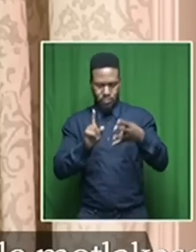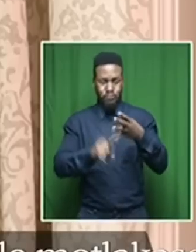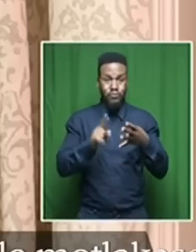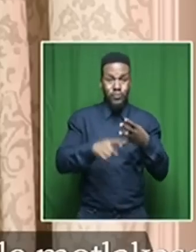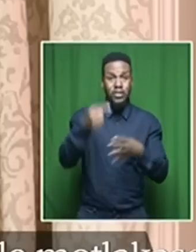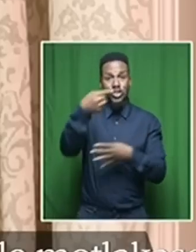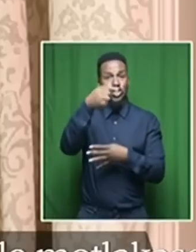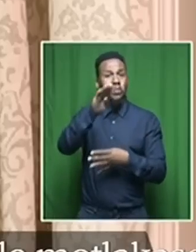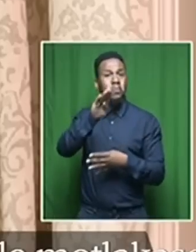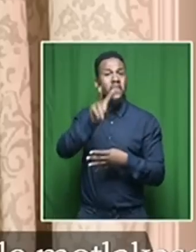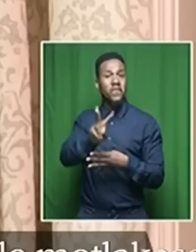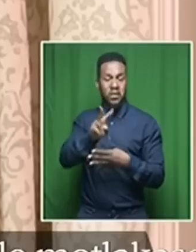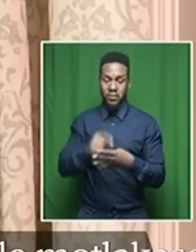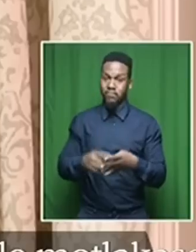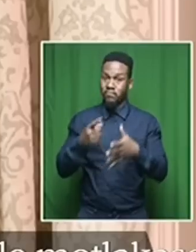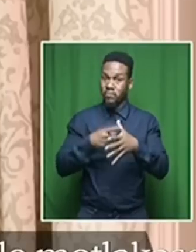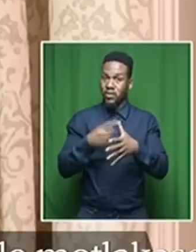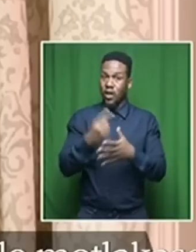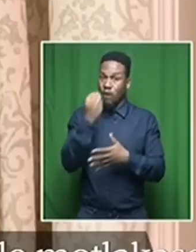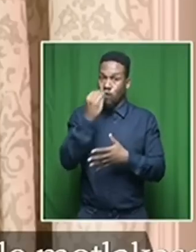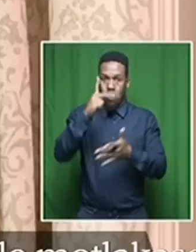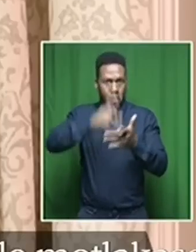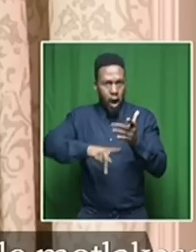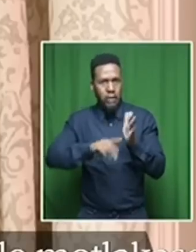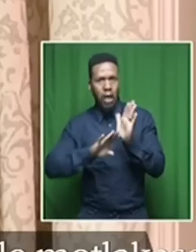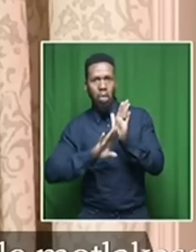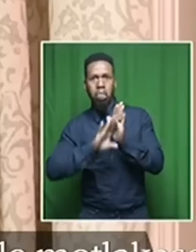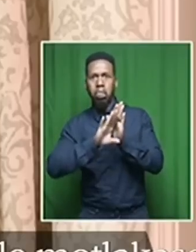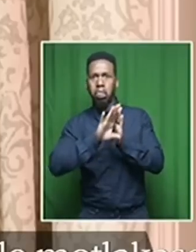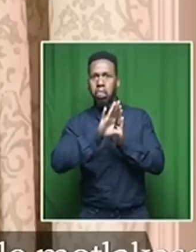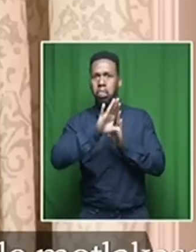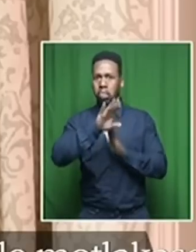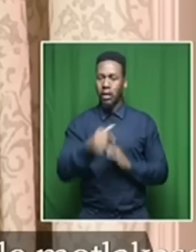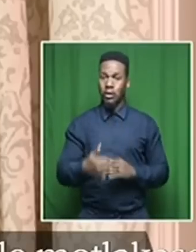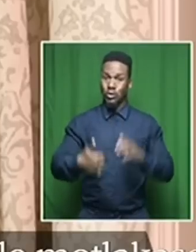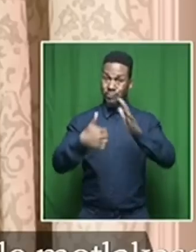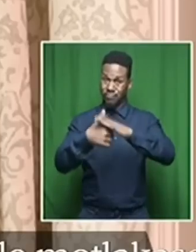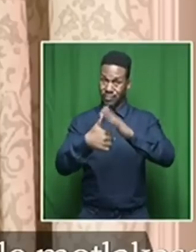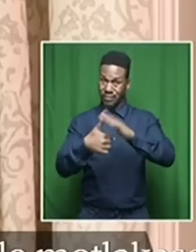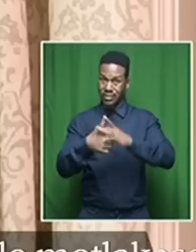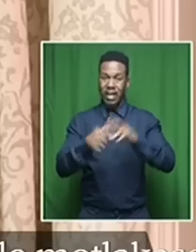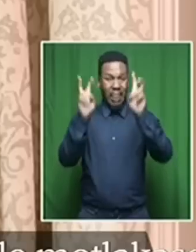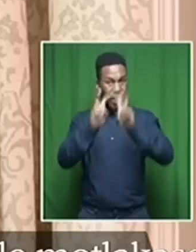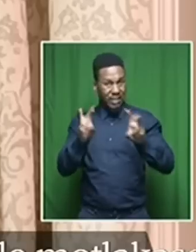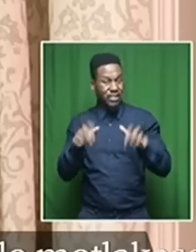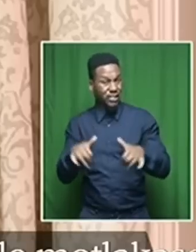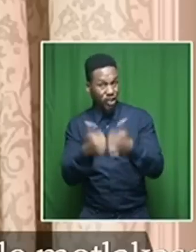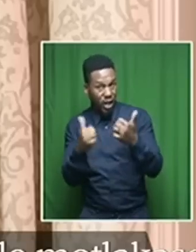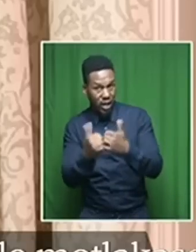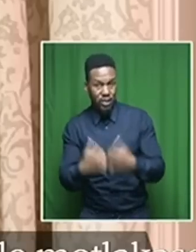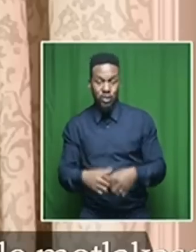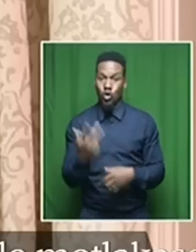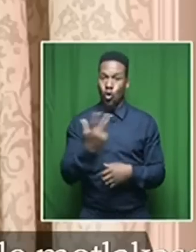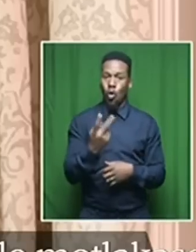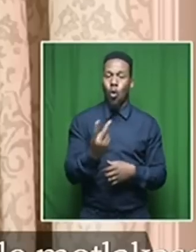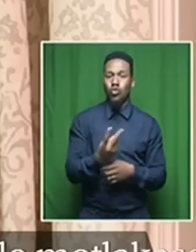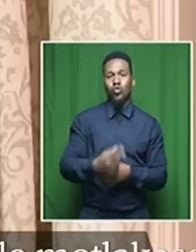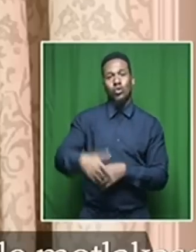violence, rising food prices, and a severe electricity crisis, as well as a